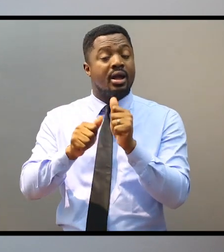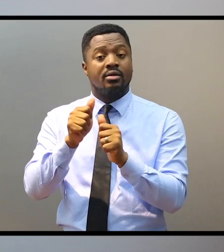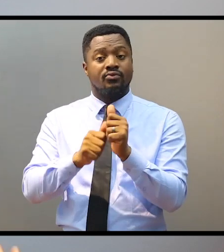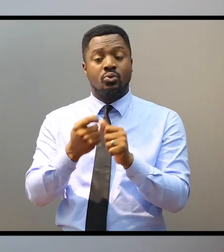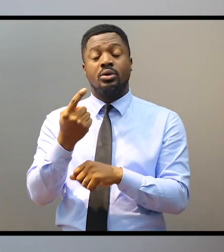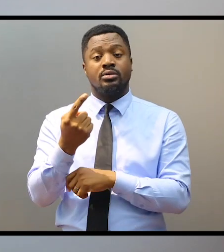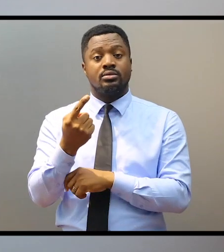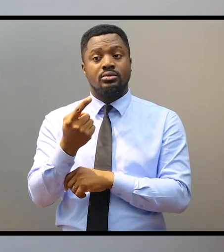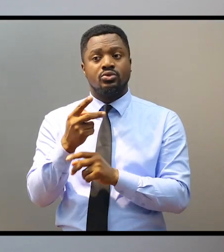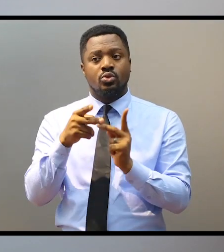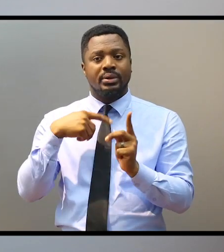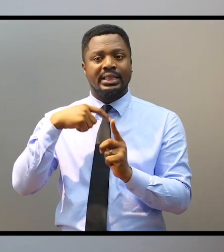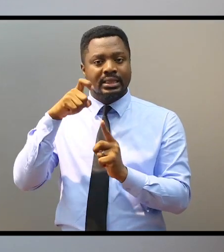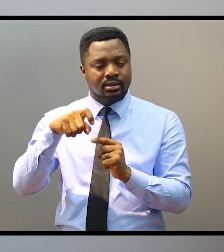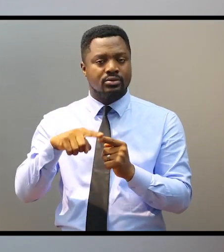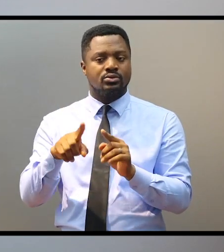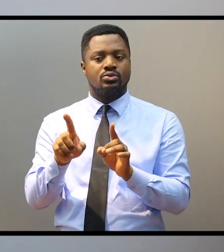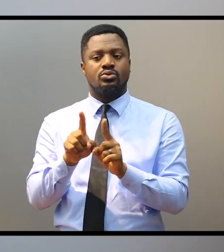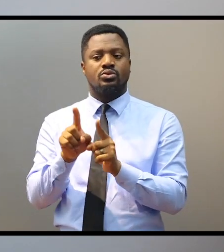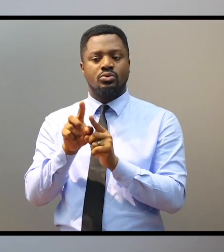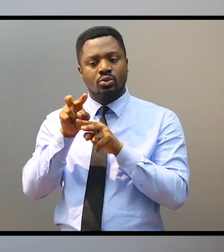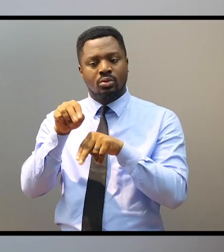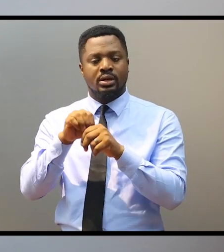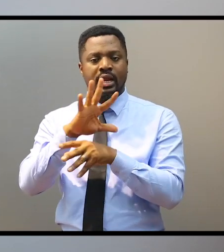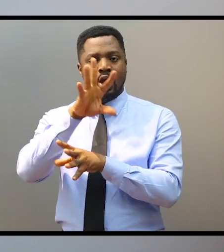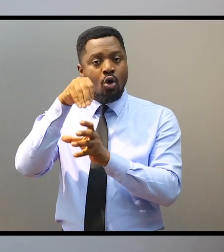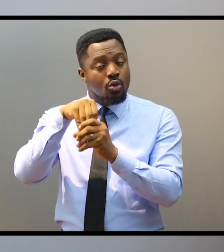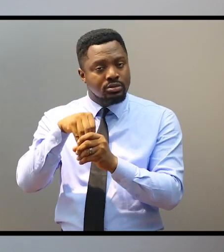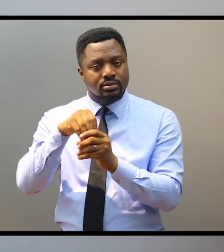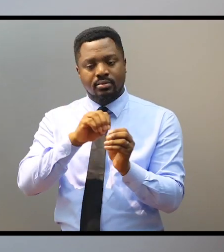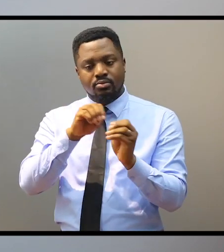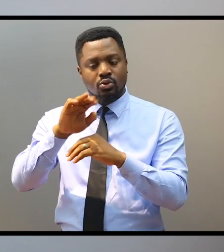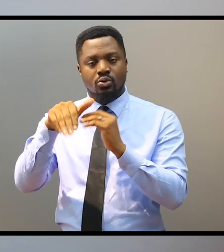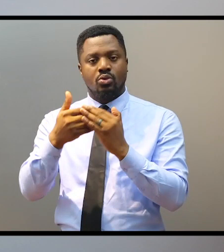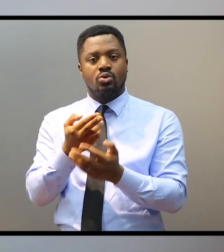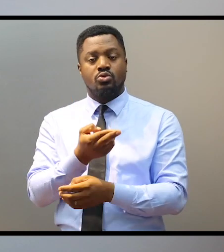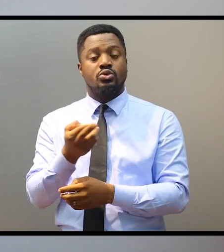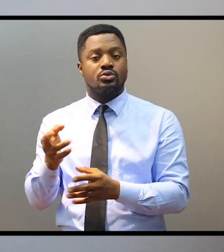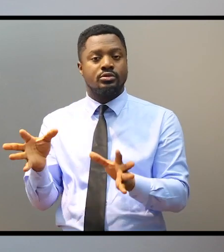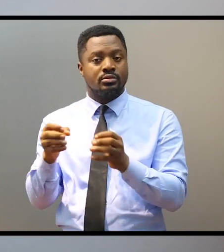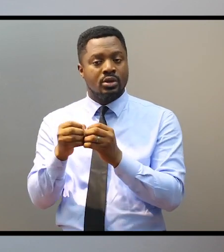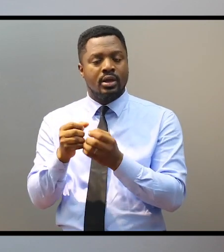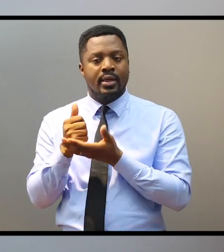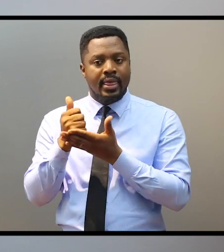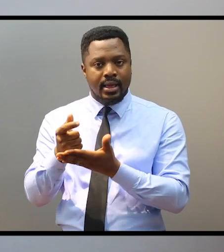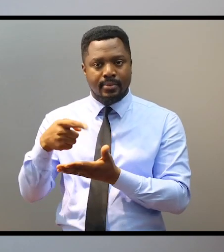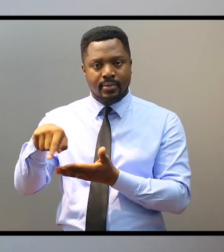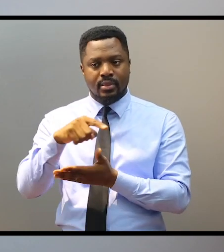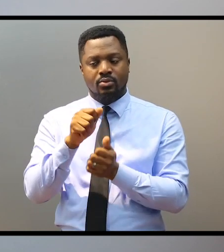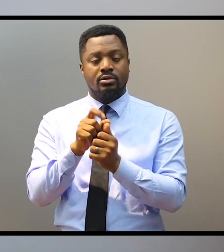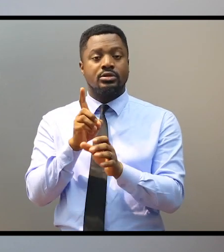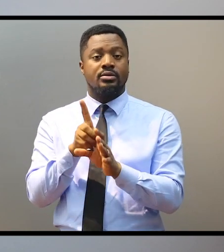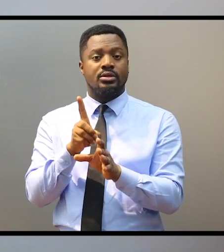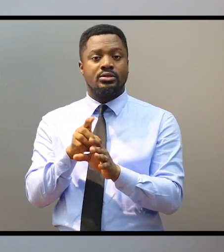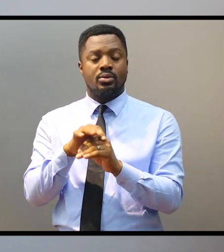to everyone. So we need to also look at inclusion and put in place all the necessary resources to help